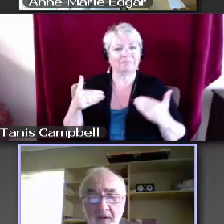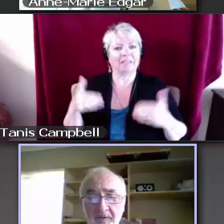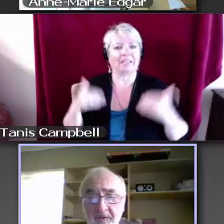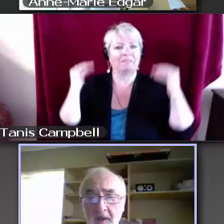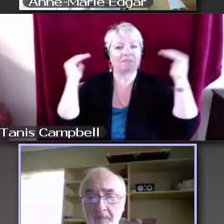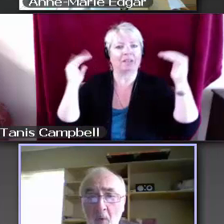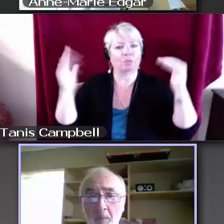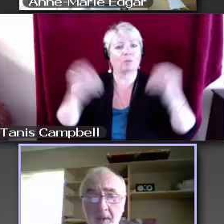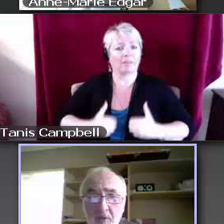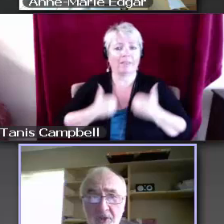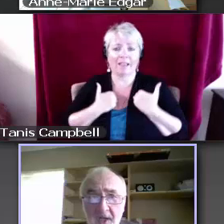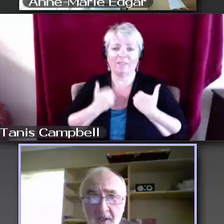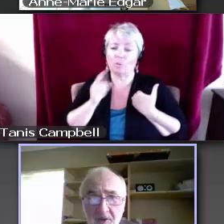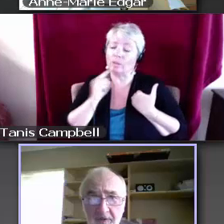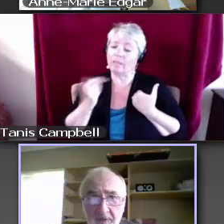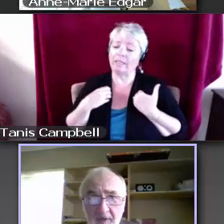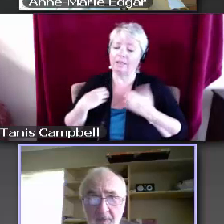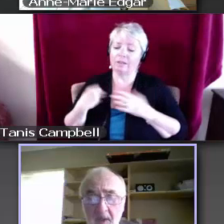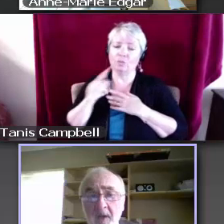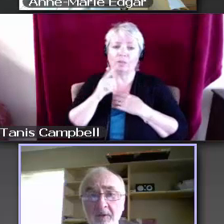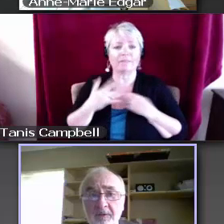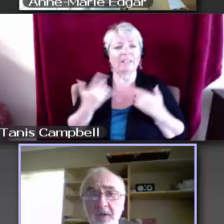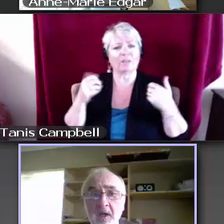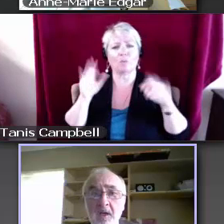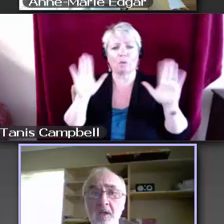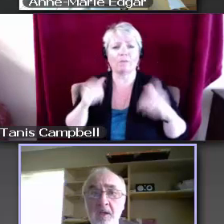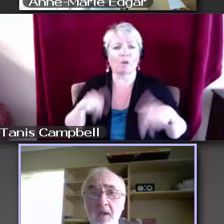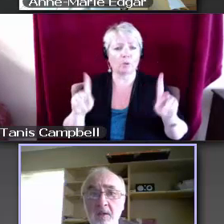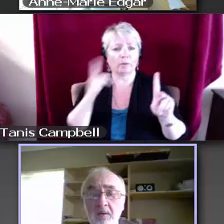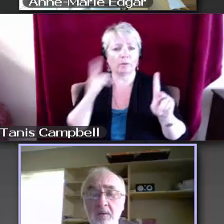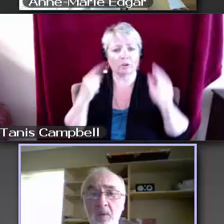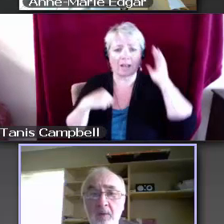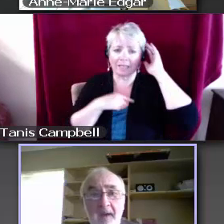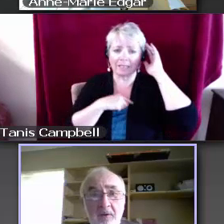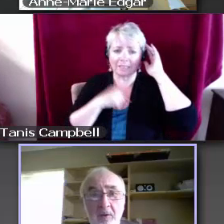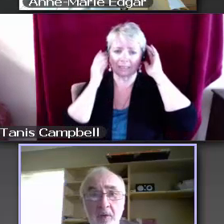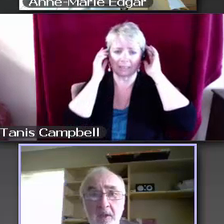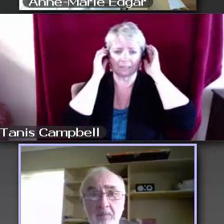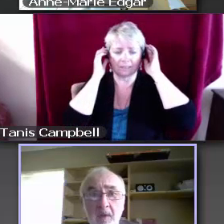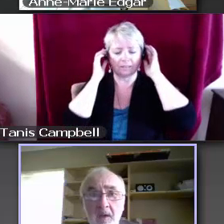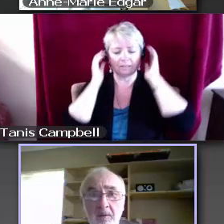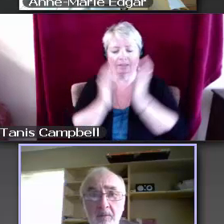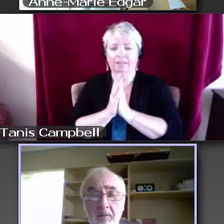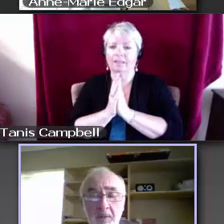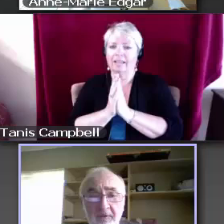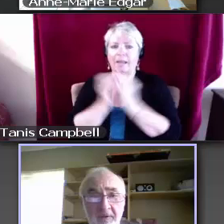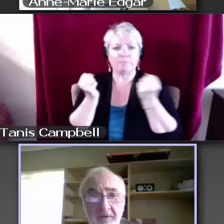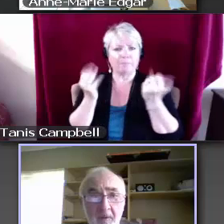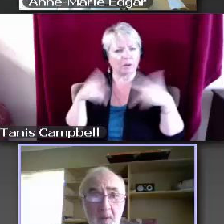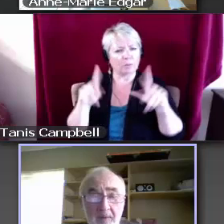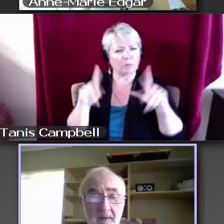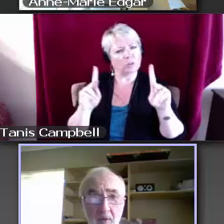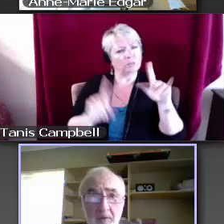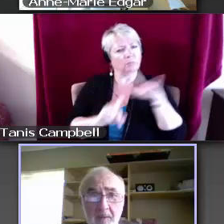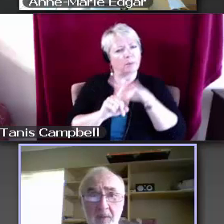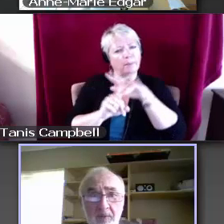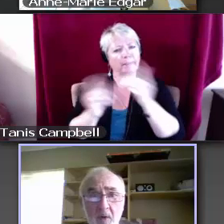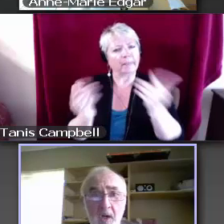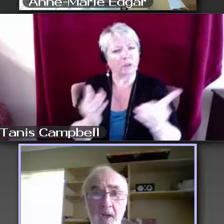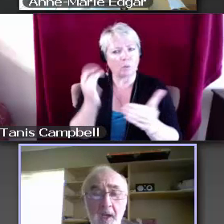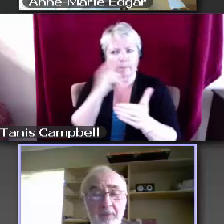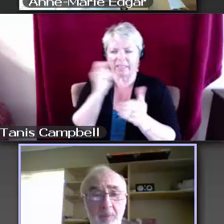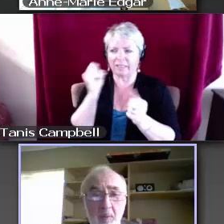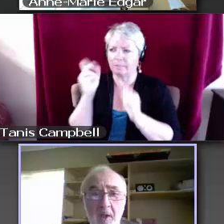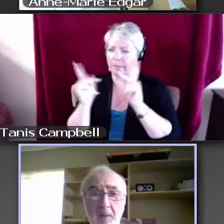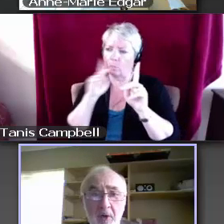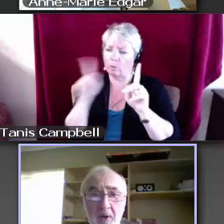It has opened up new challenges for us because we've had to look at businesses that we've never looked at before